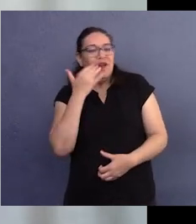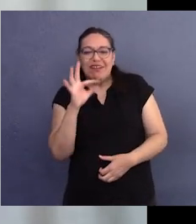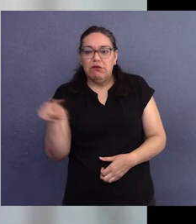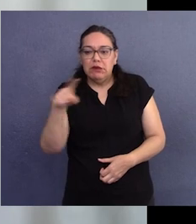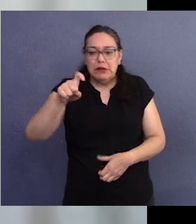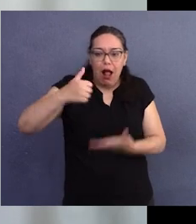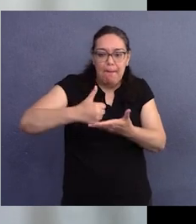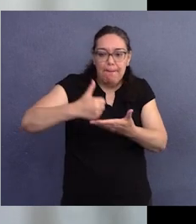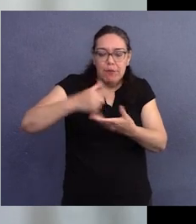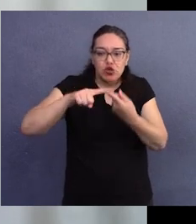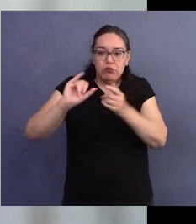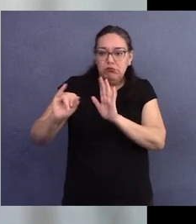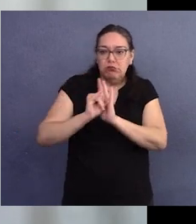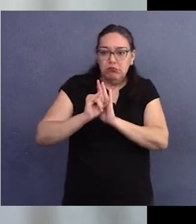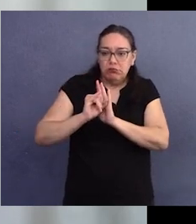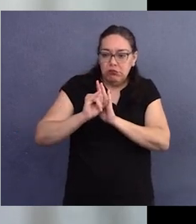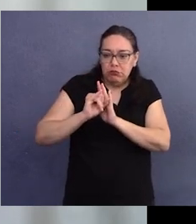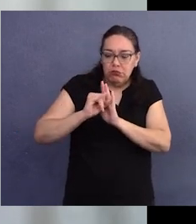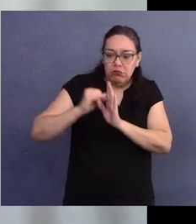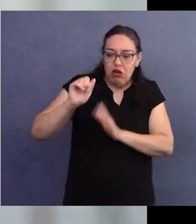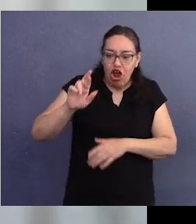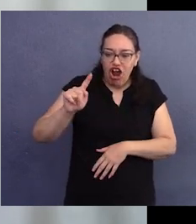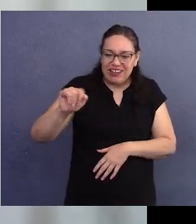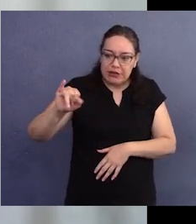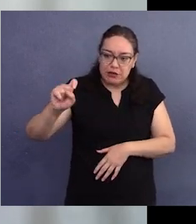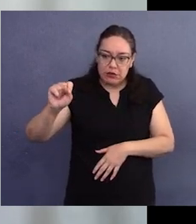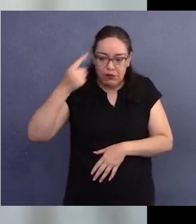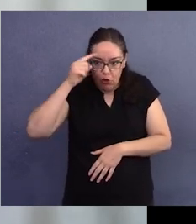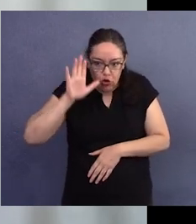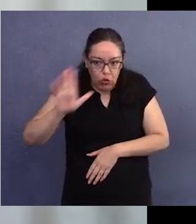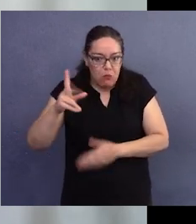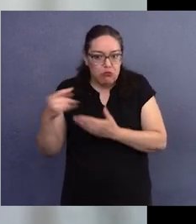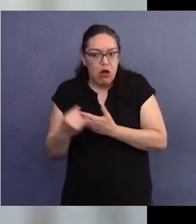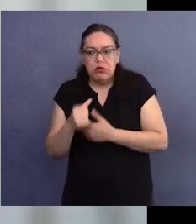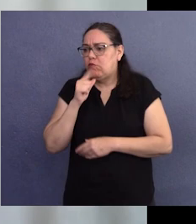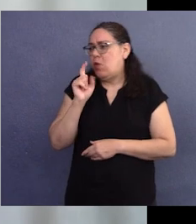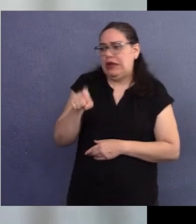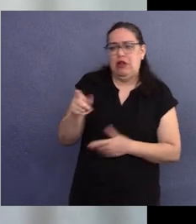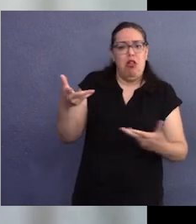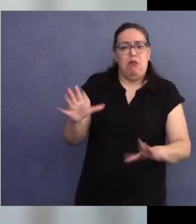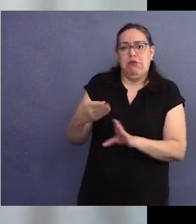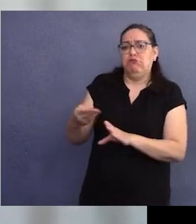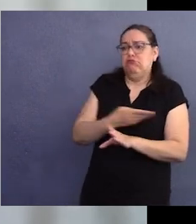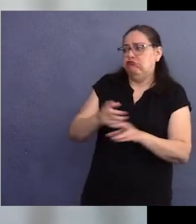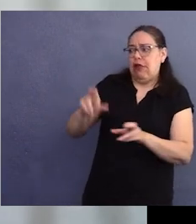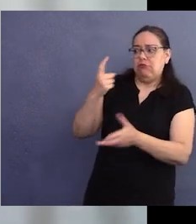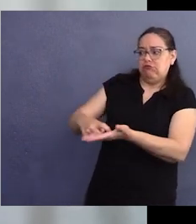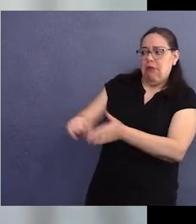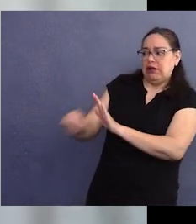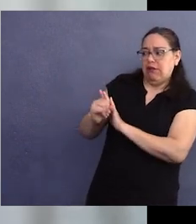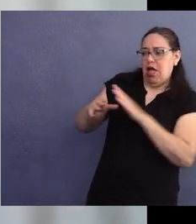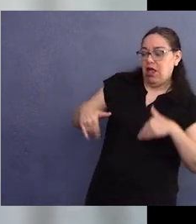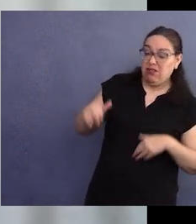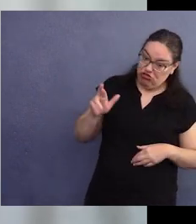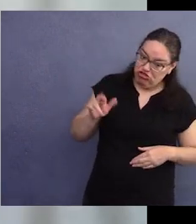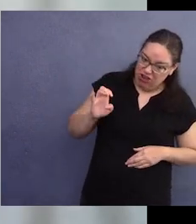an artist for your project, you don't have to have them identified for the project in advance, which is rare,